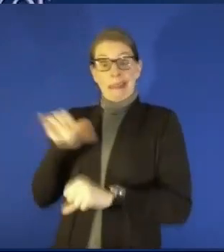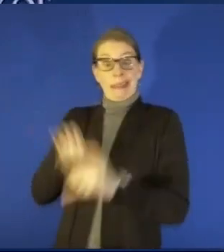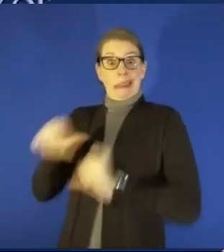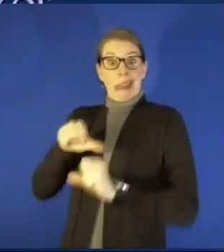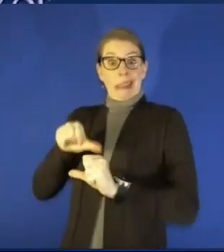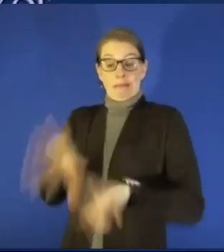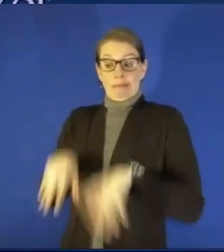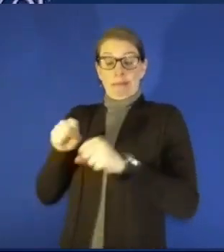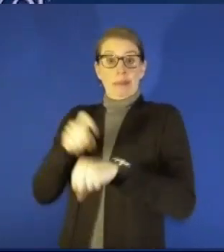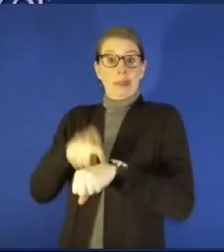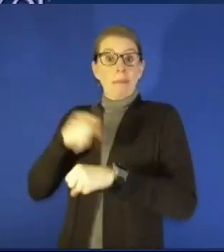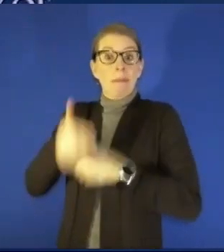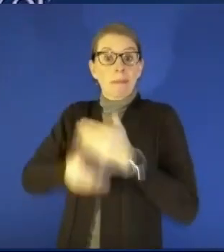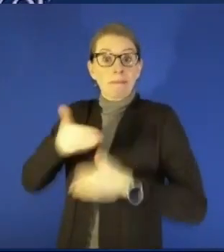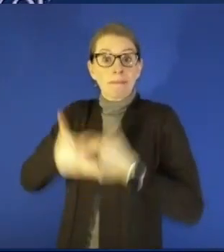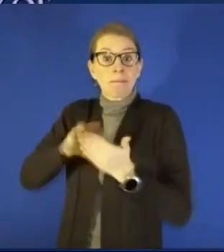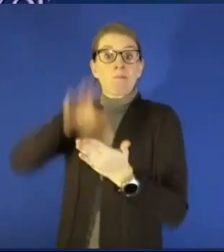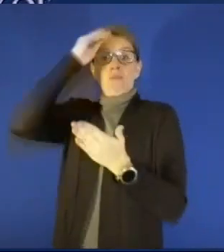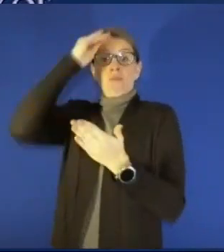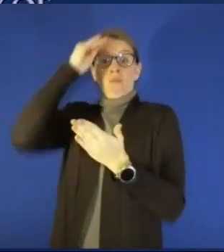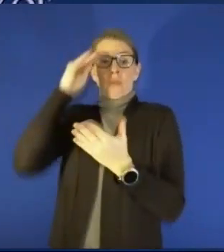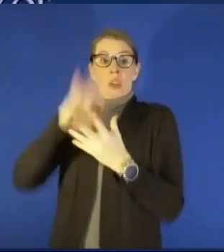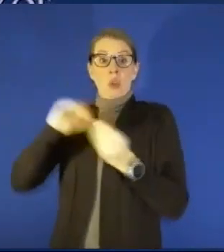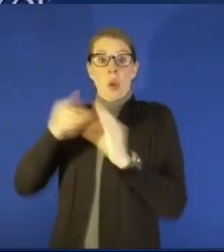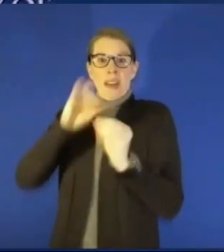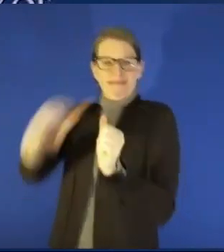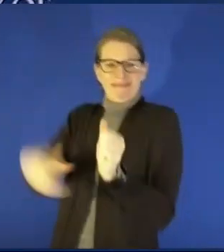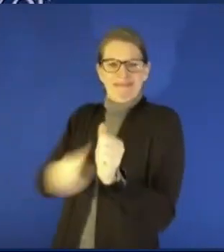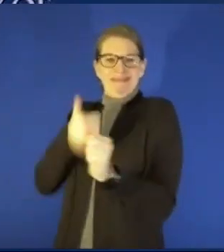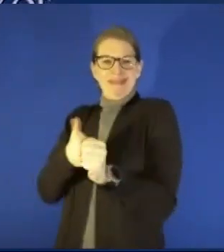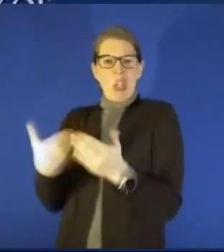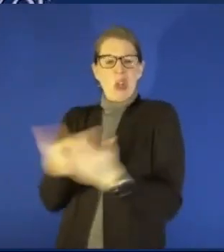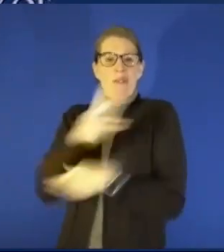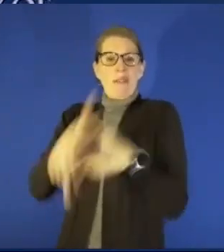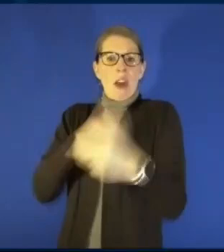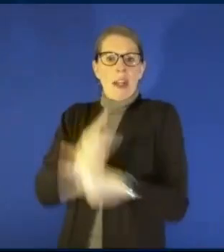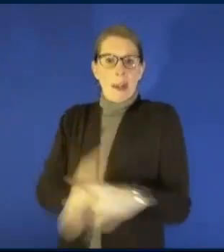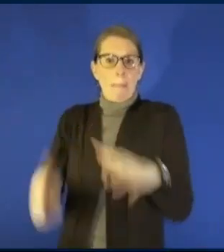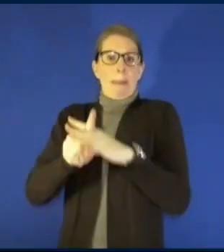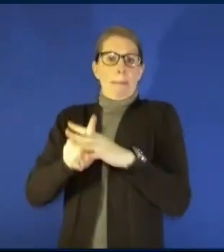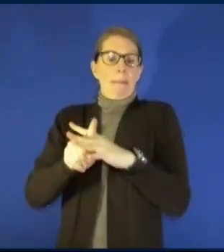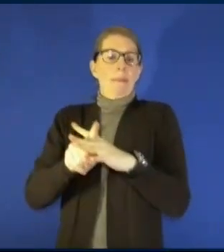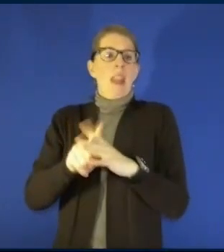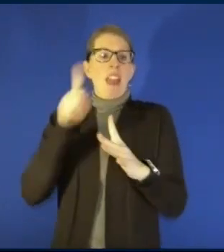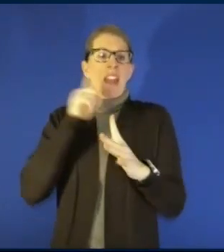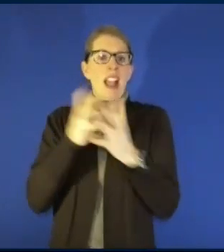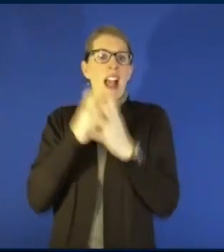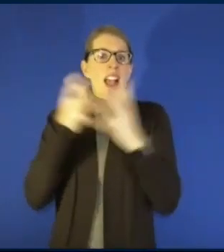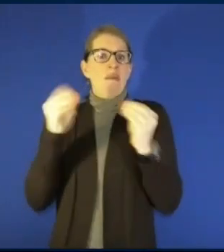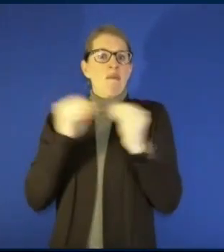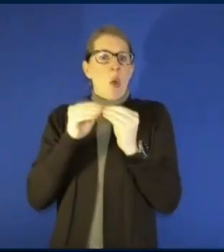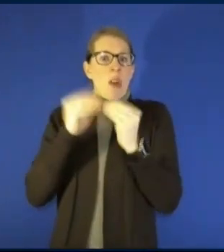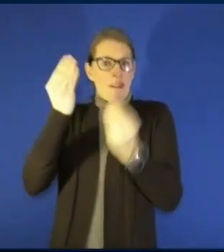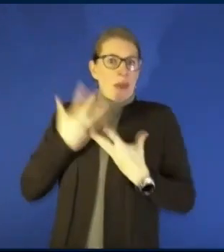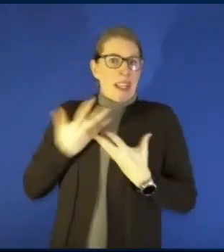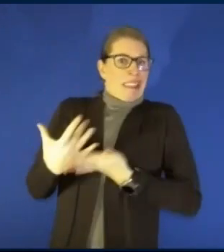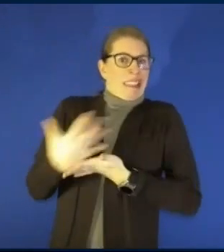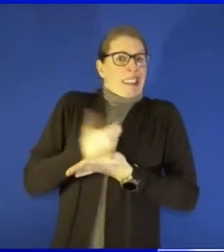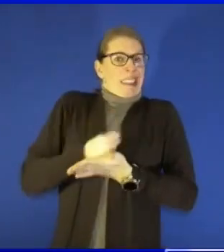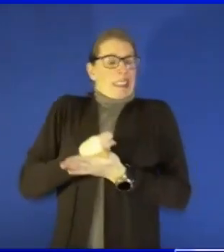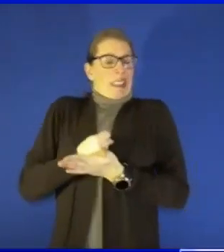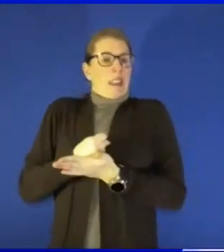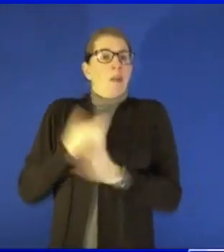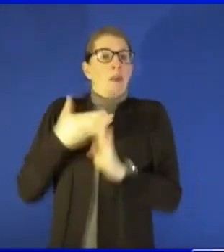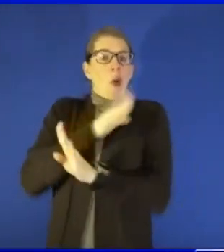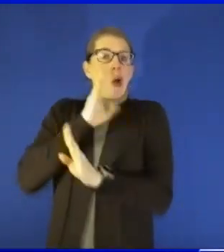learn the story behind this new variant. And Hawkeye, I think there's still a lot of story yet to be told. Yeah, I would agree. I